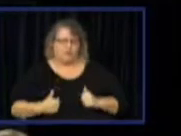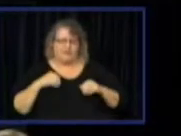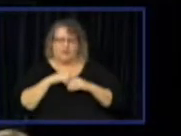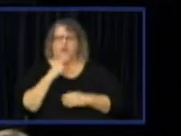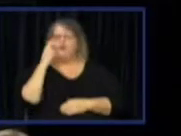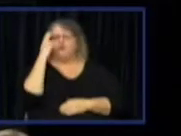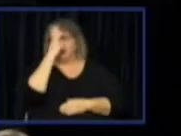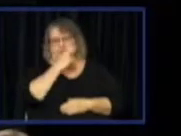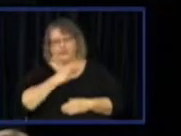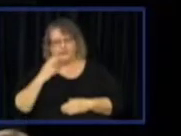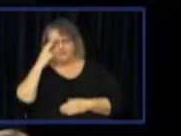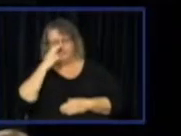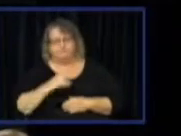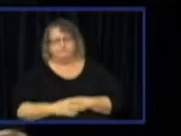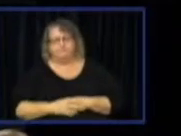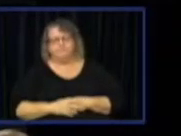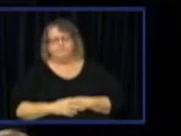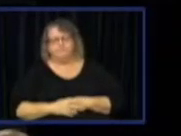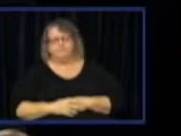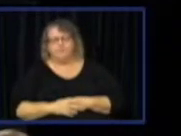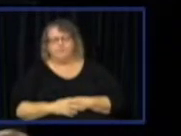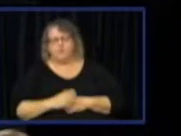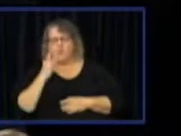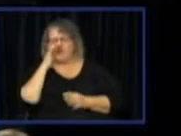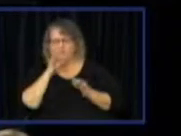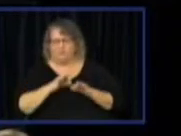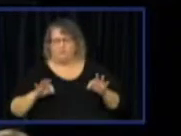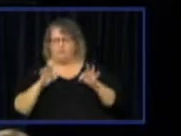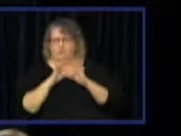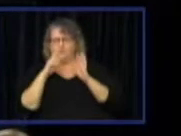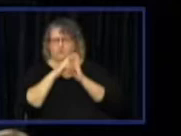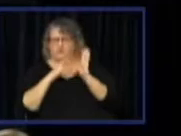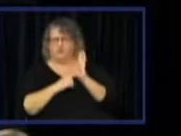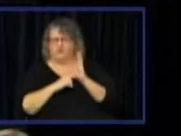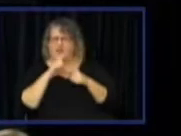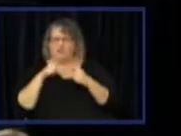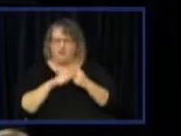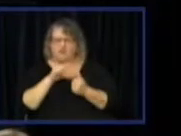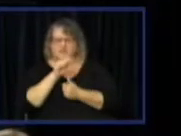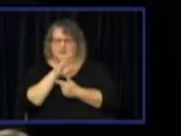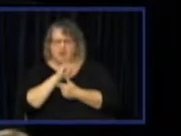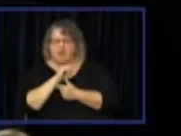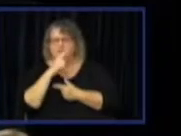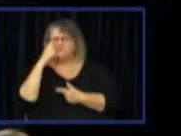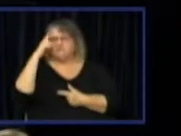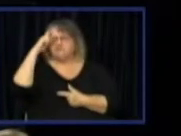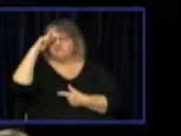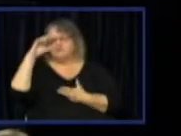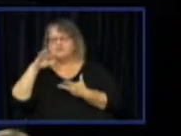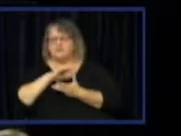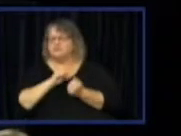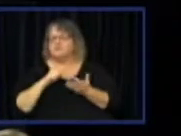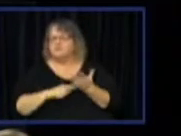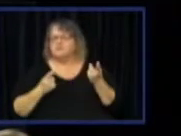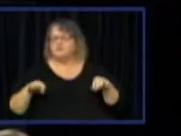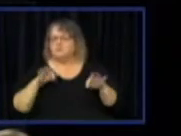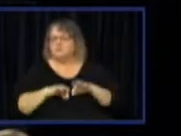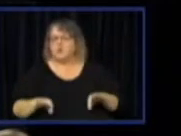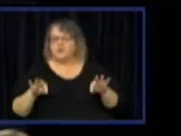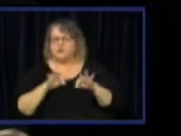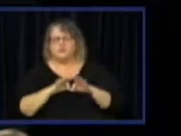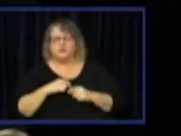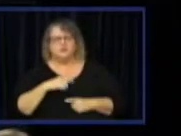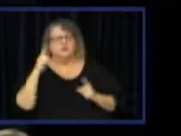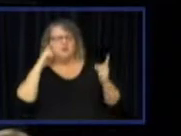of Hawaii. Okay? And why is this registry important? Well, we've discovered that we know a lot of